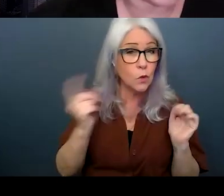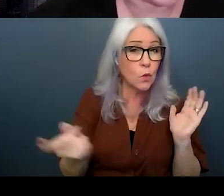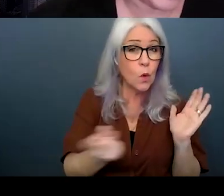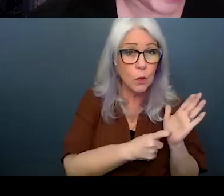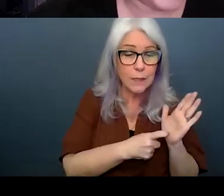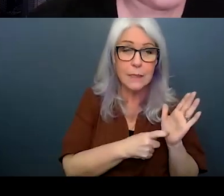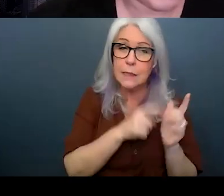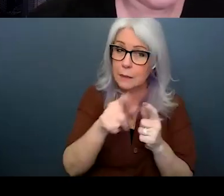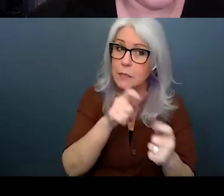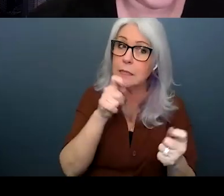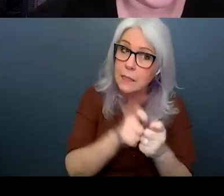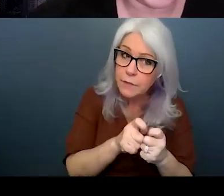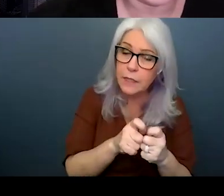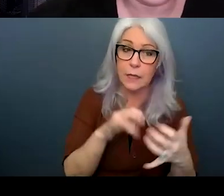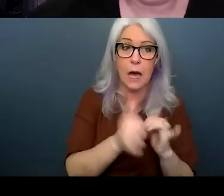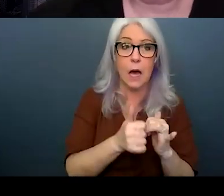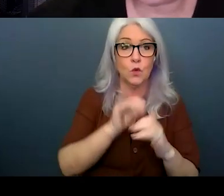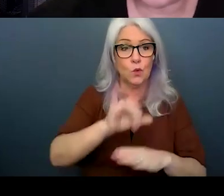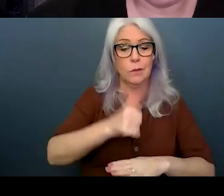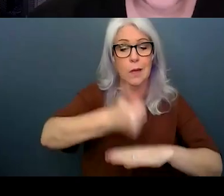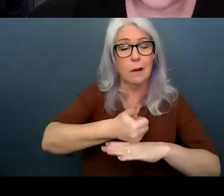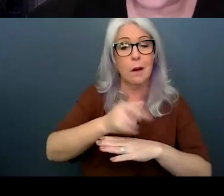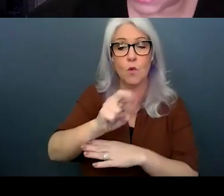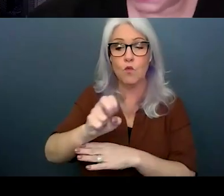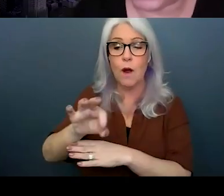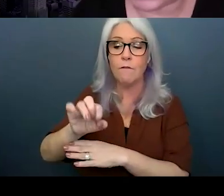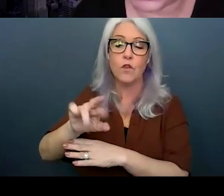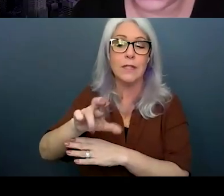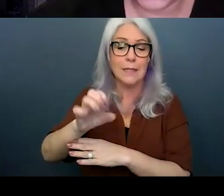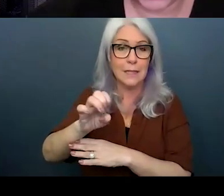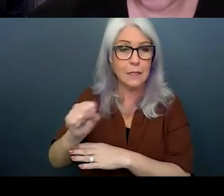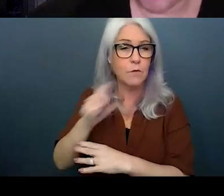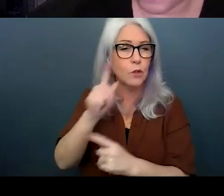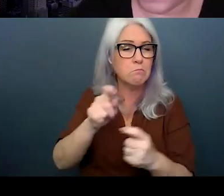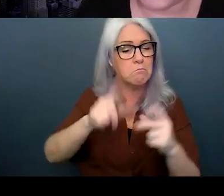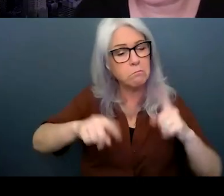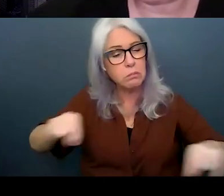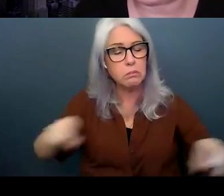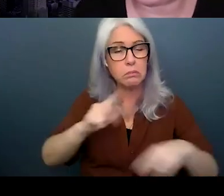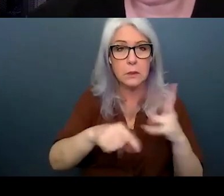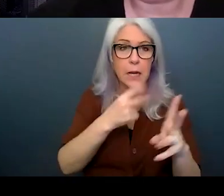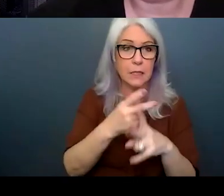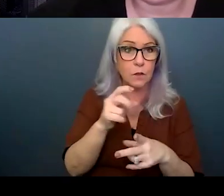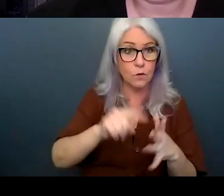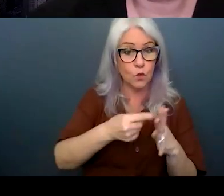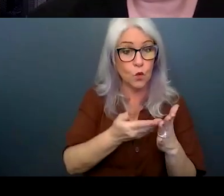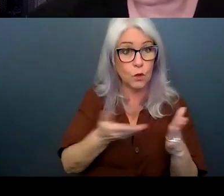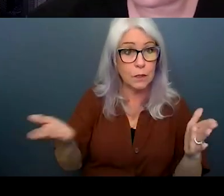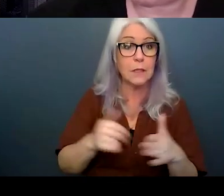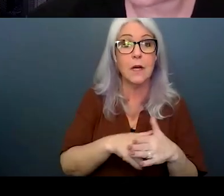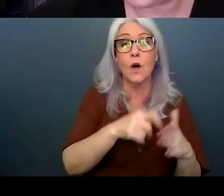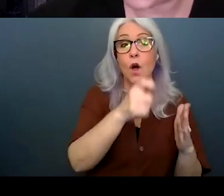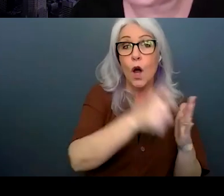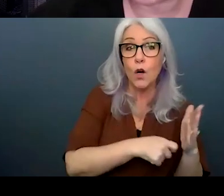specifics for how to format references for various types of sources. Articles from research journals, books,